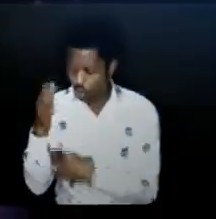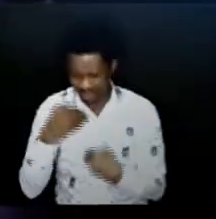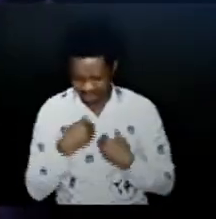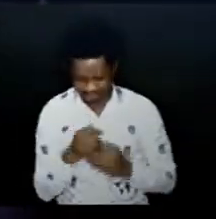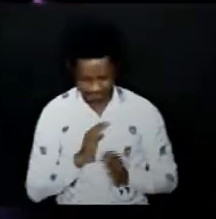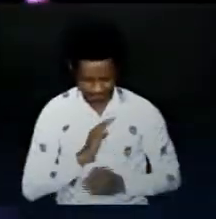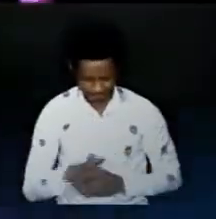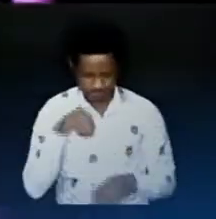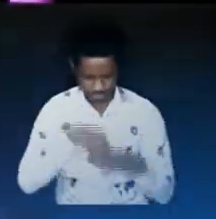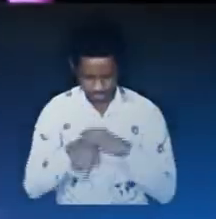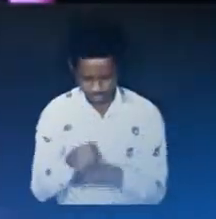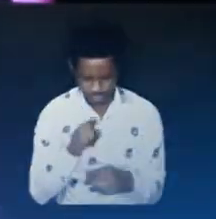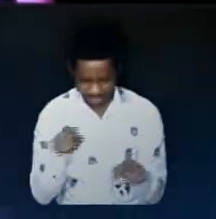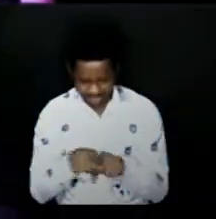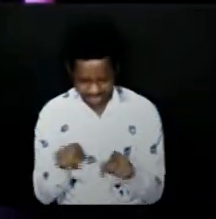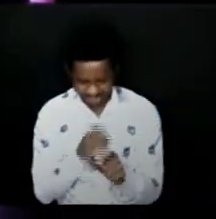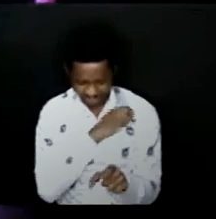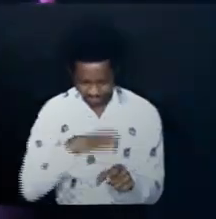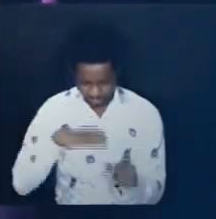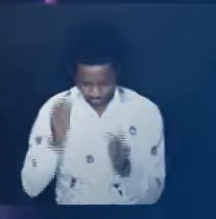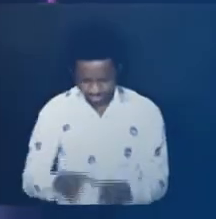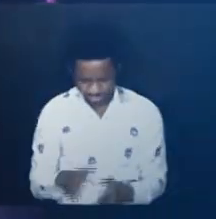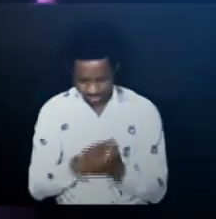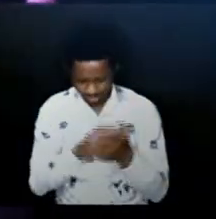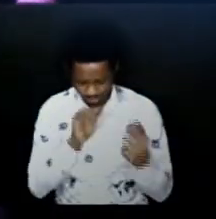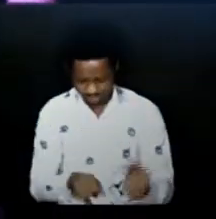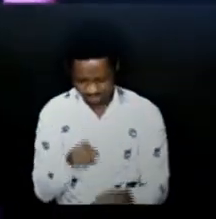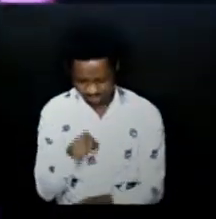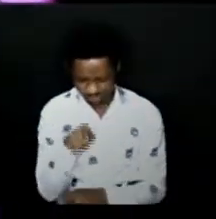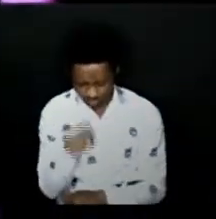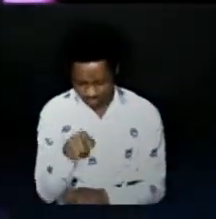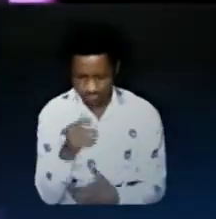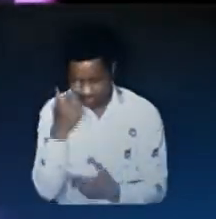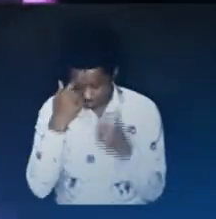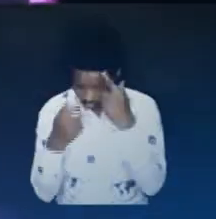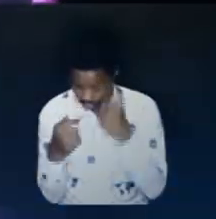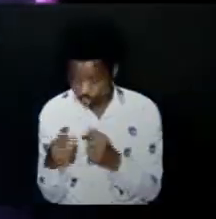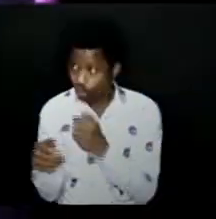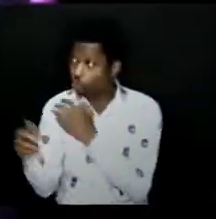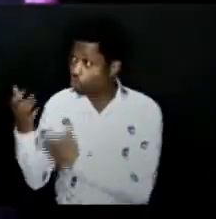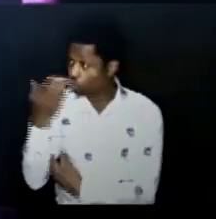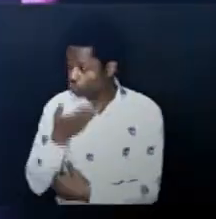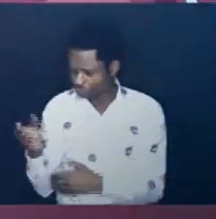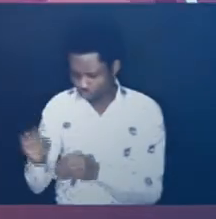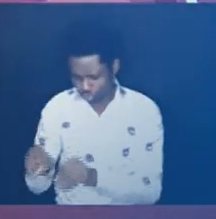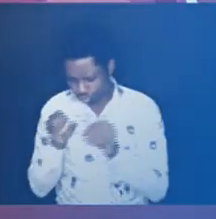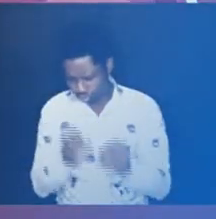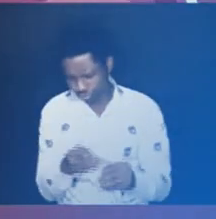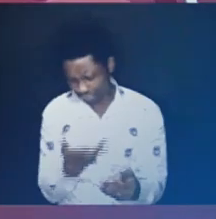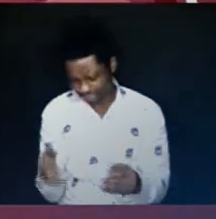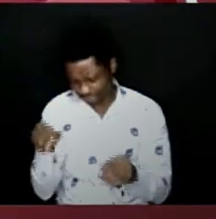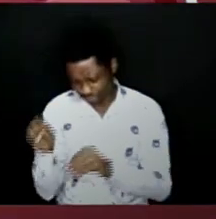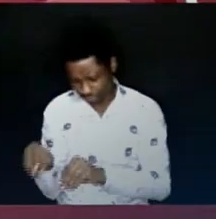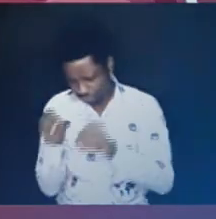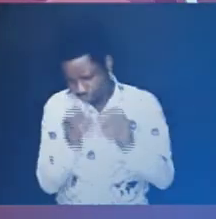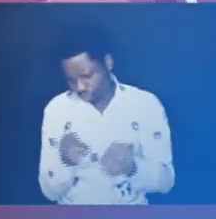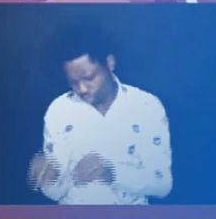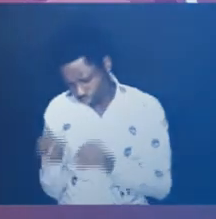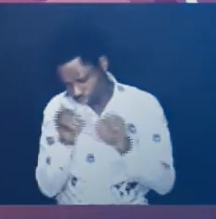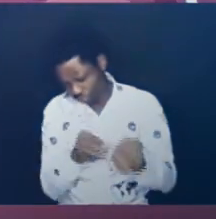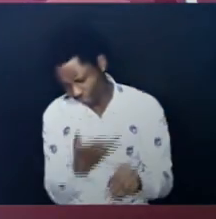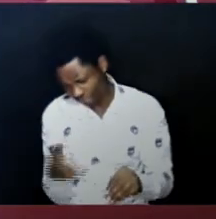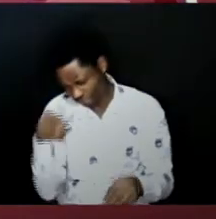papa. As a Christian believer, because of the deposits he has made in